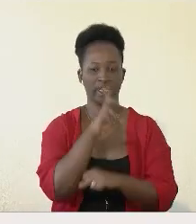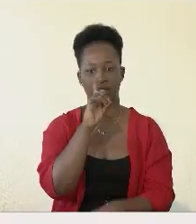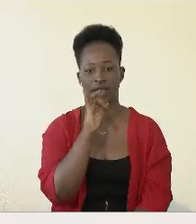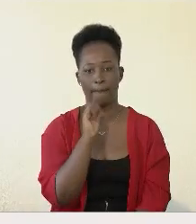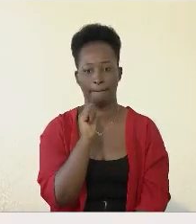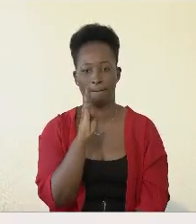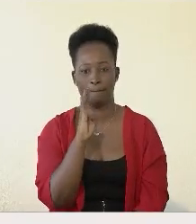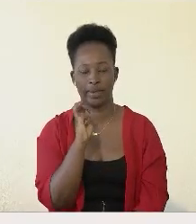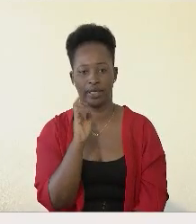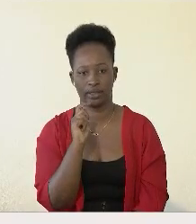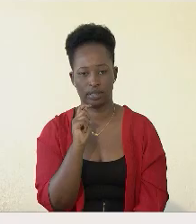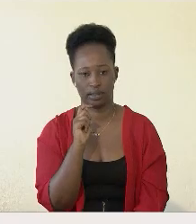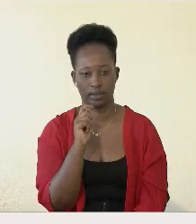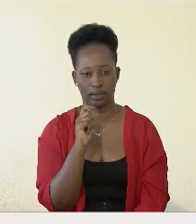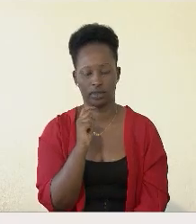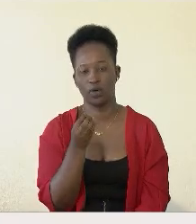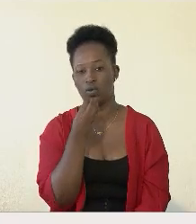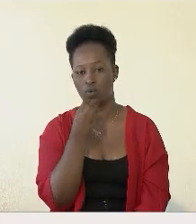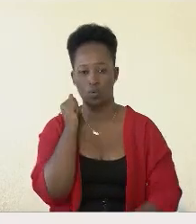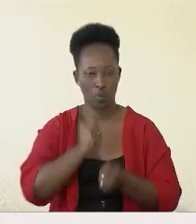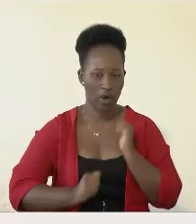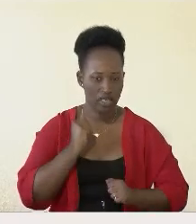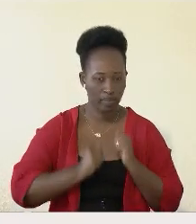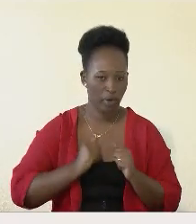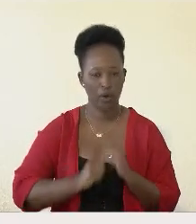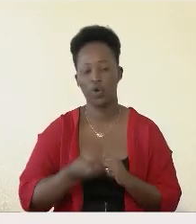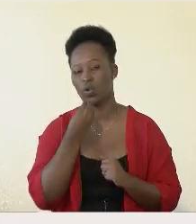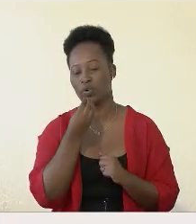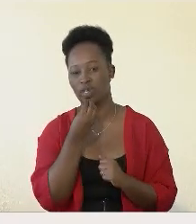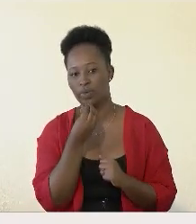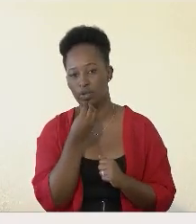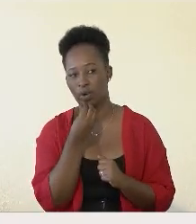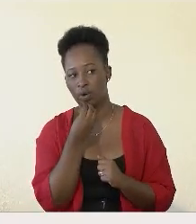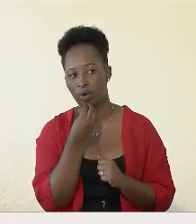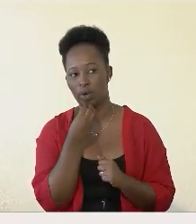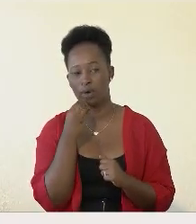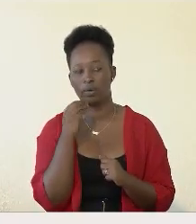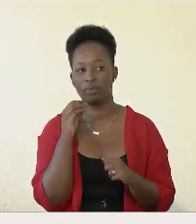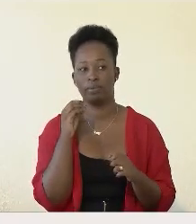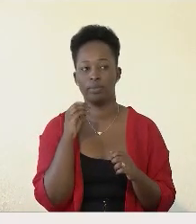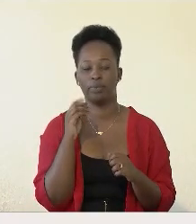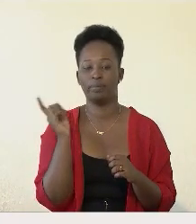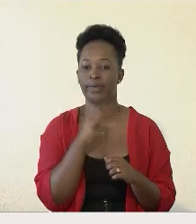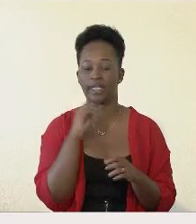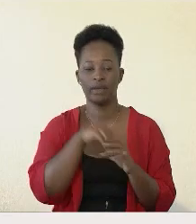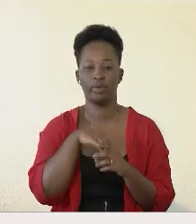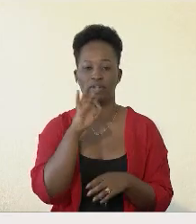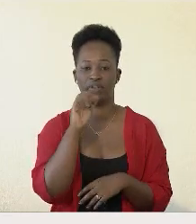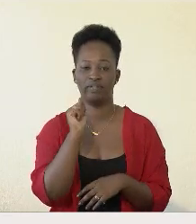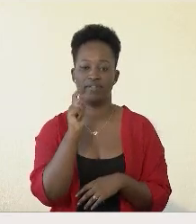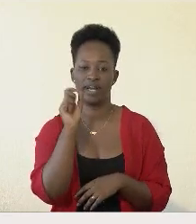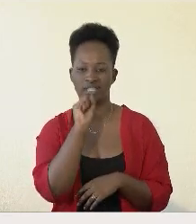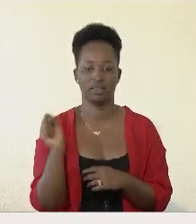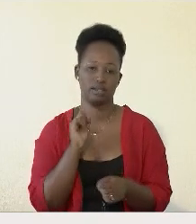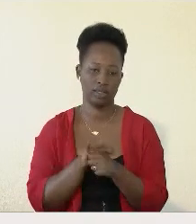supposed to be doing exercise, eating food that are raw with animal fats. You eat food which are unsaturated